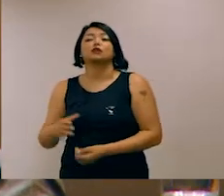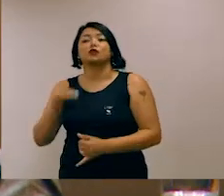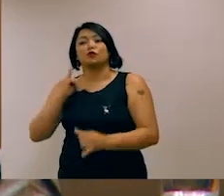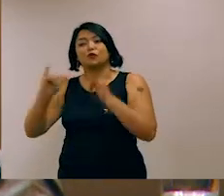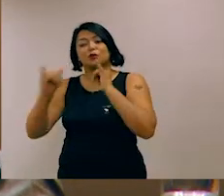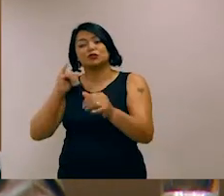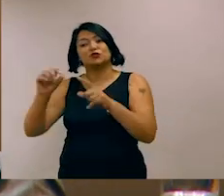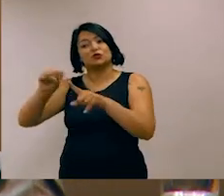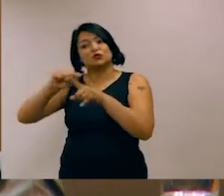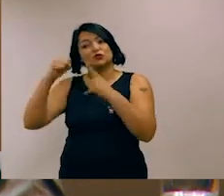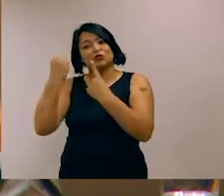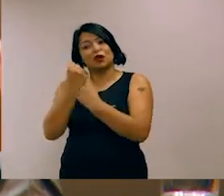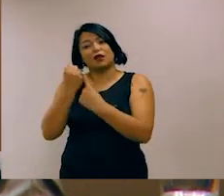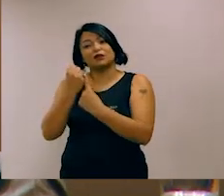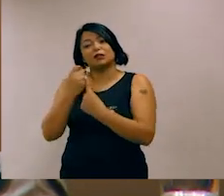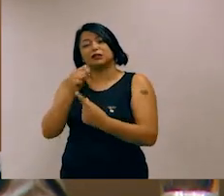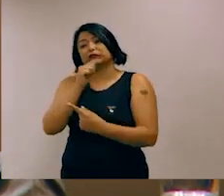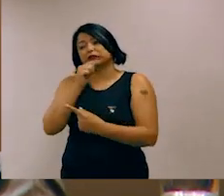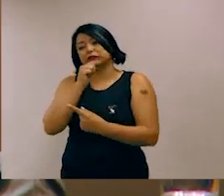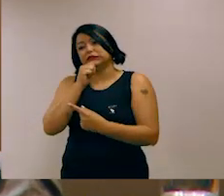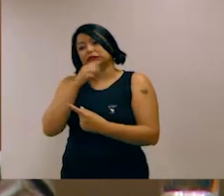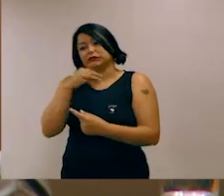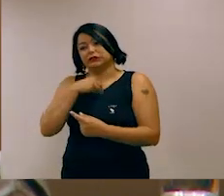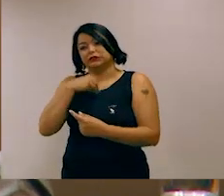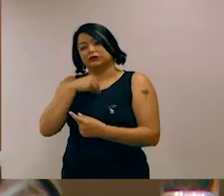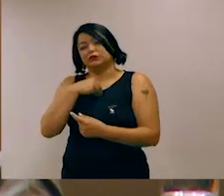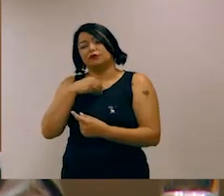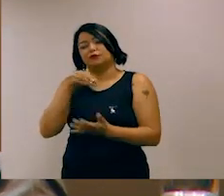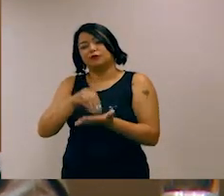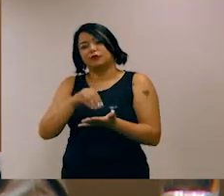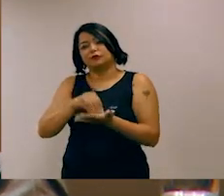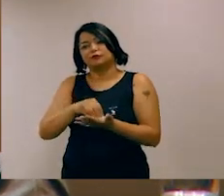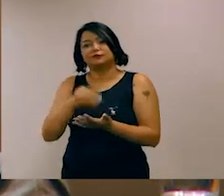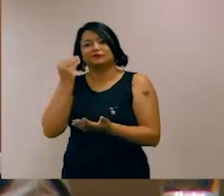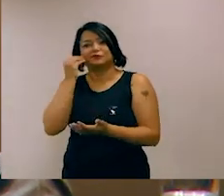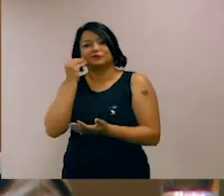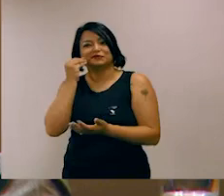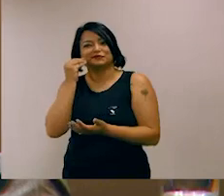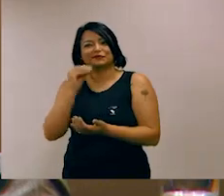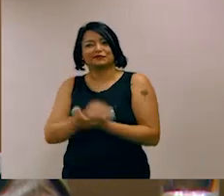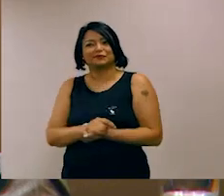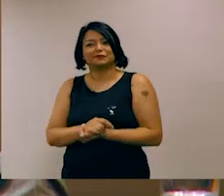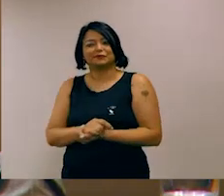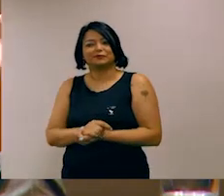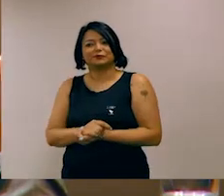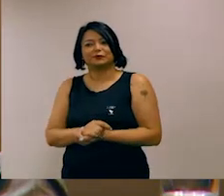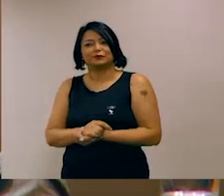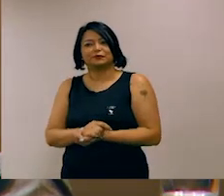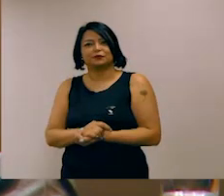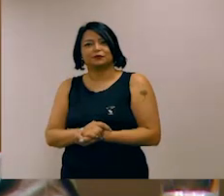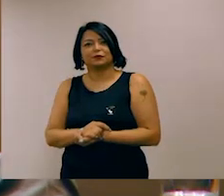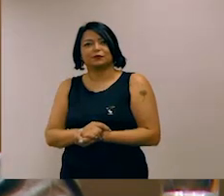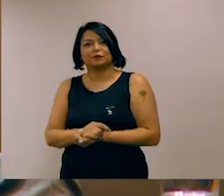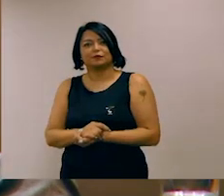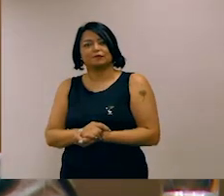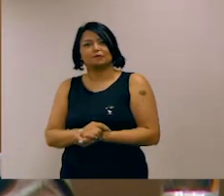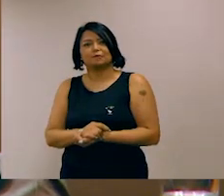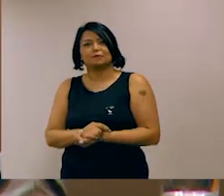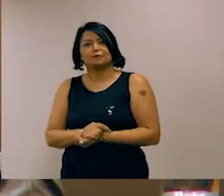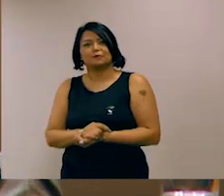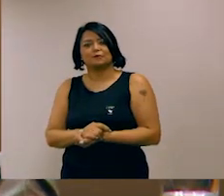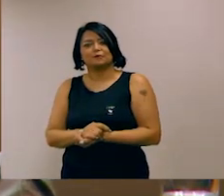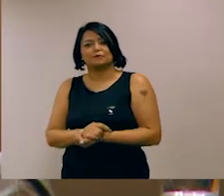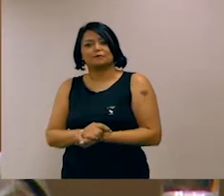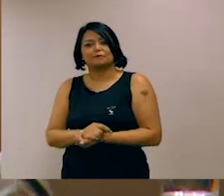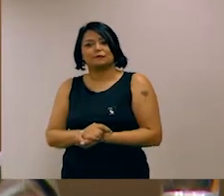This helps you get the whole mechanism that I shown is more important, and not just try to predict the